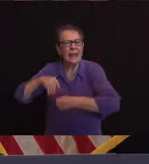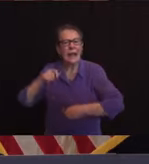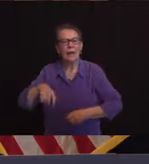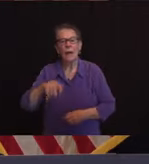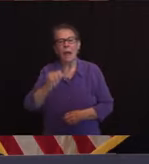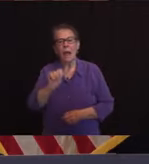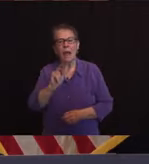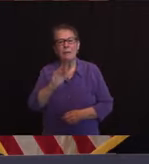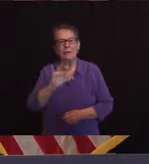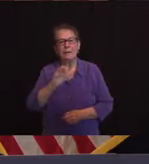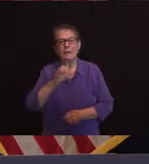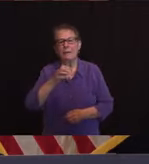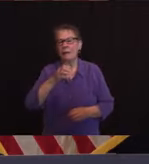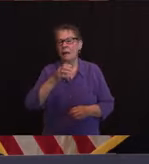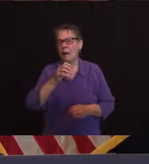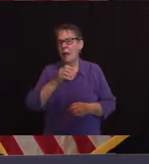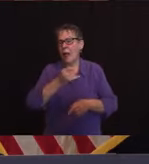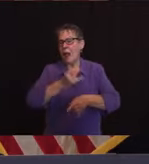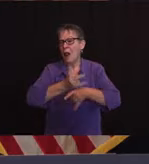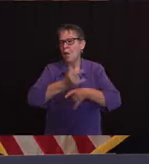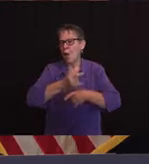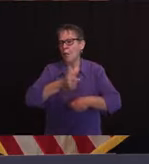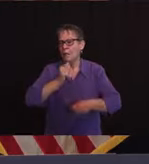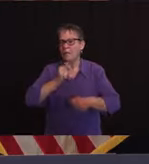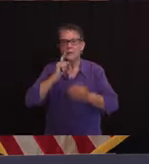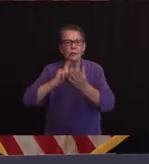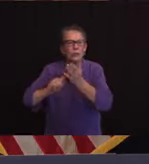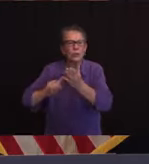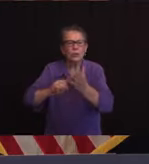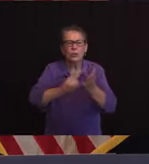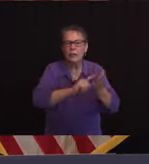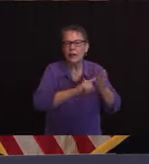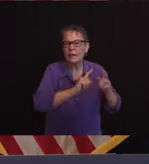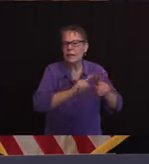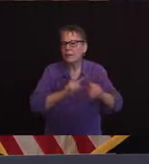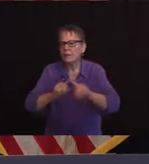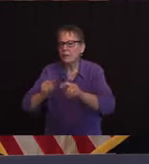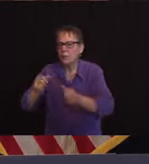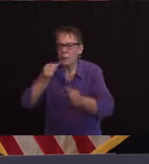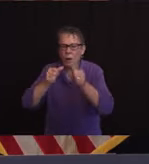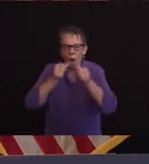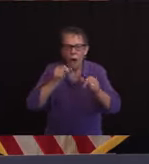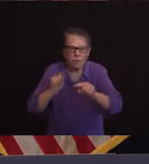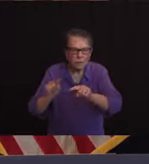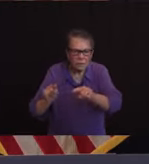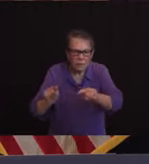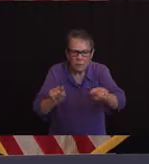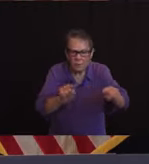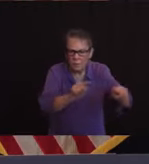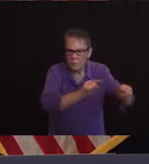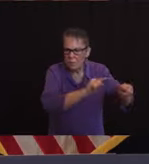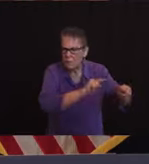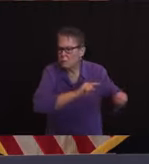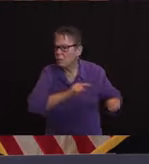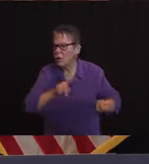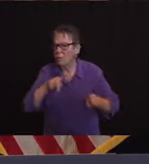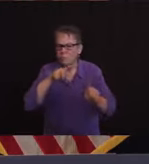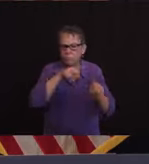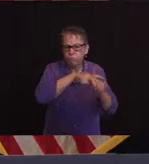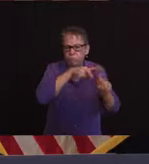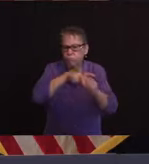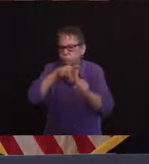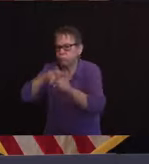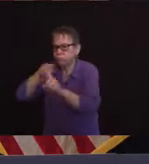the following establishments were under review for apparent violations observed by the ABC in